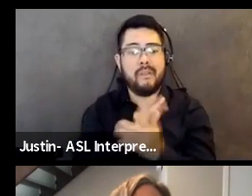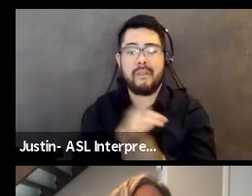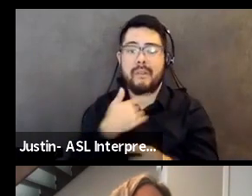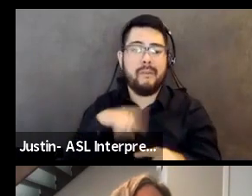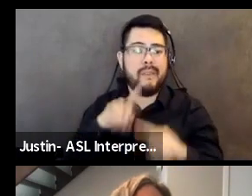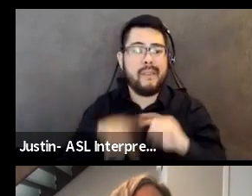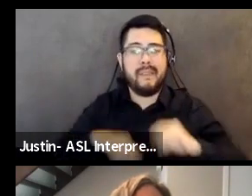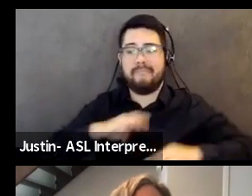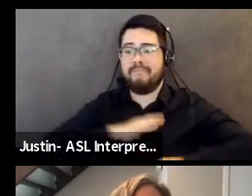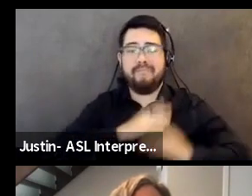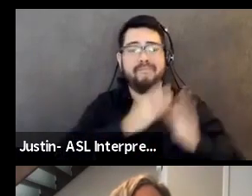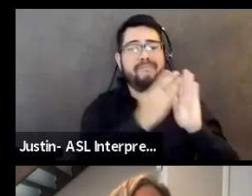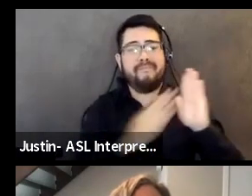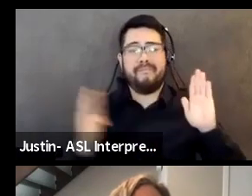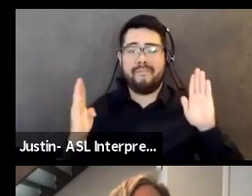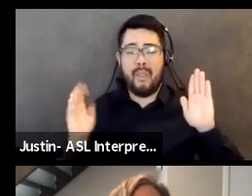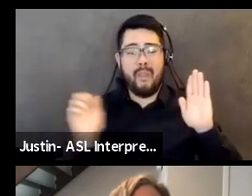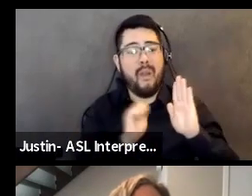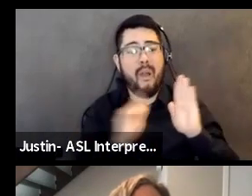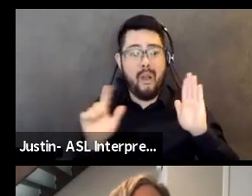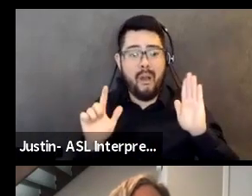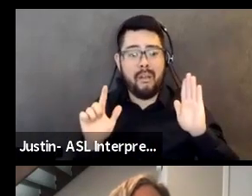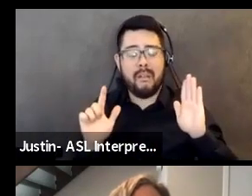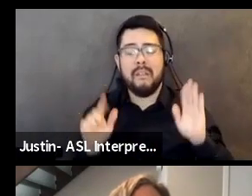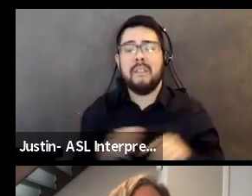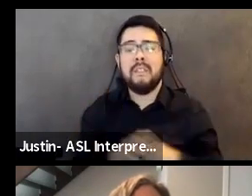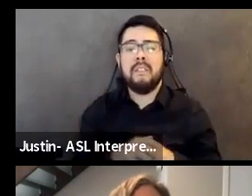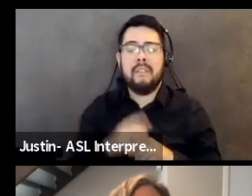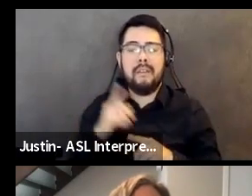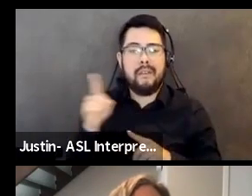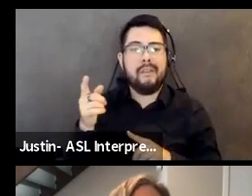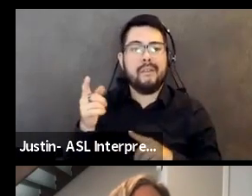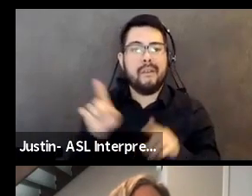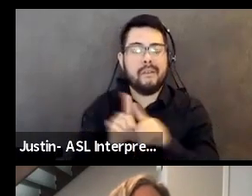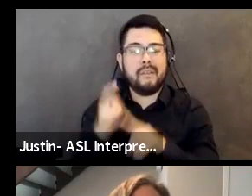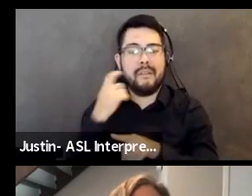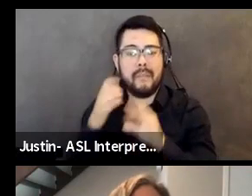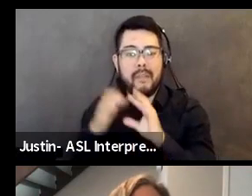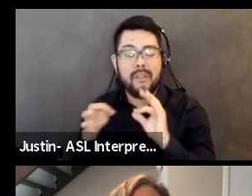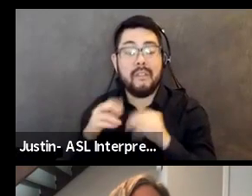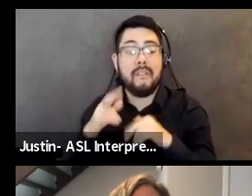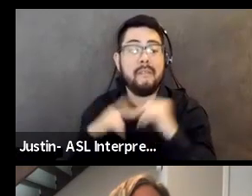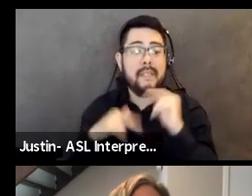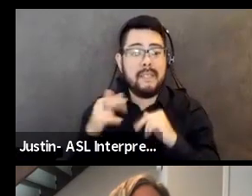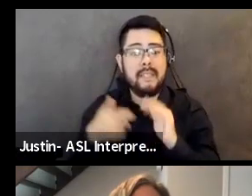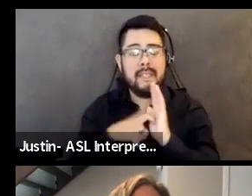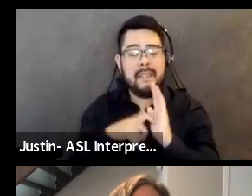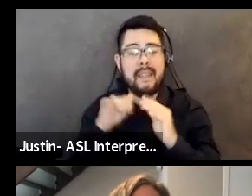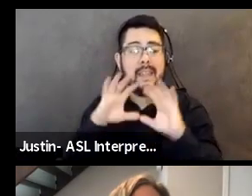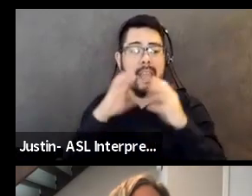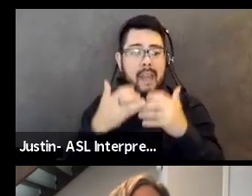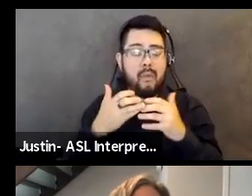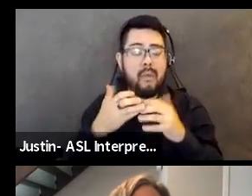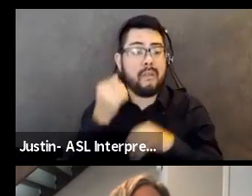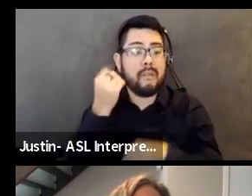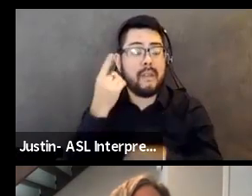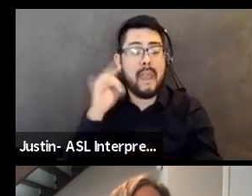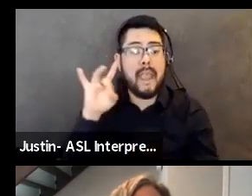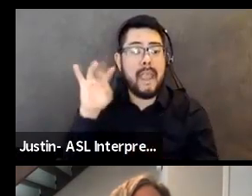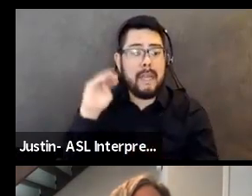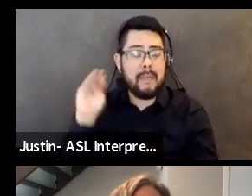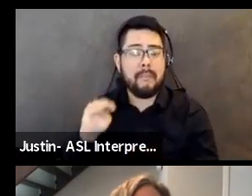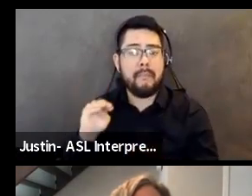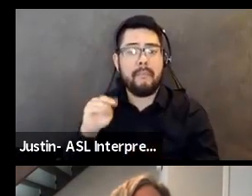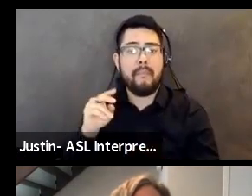needs especially when it comes to as you reference those facility needs category 80 of our of our critical